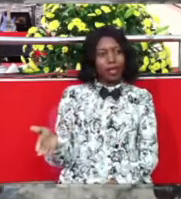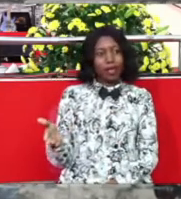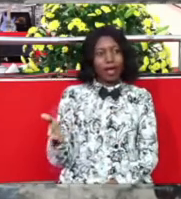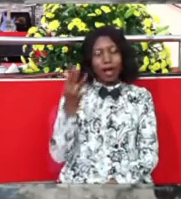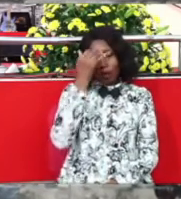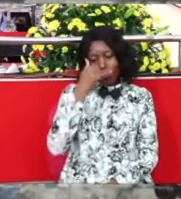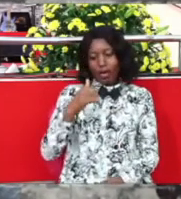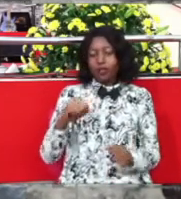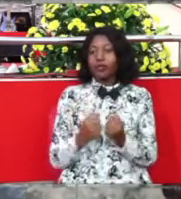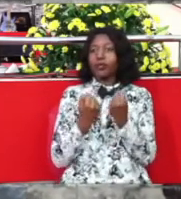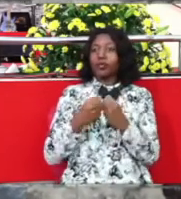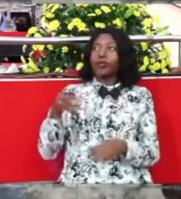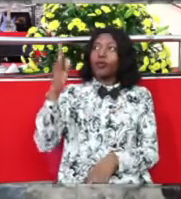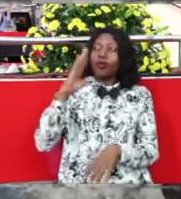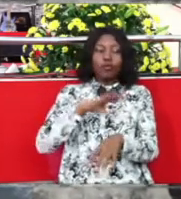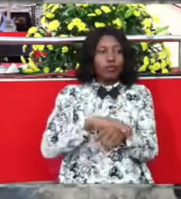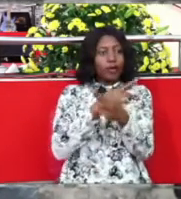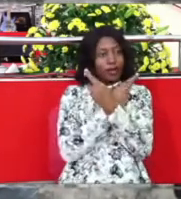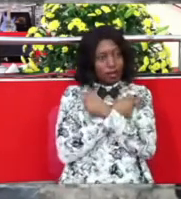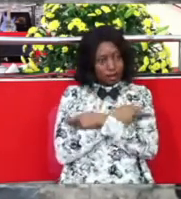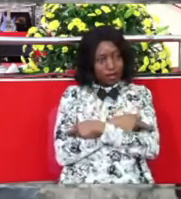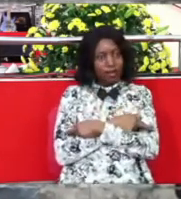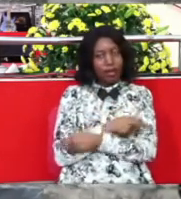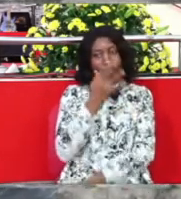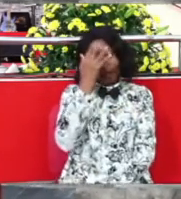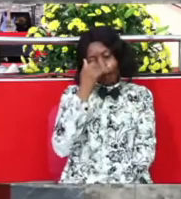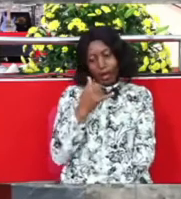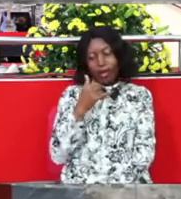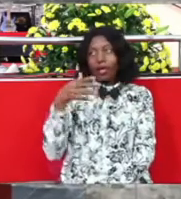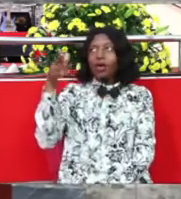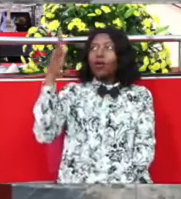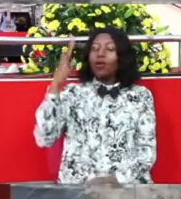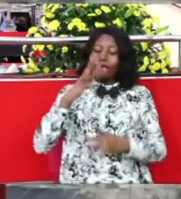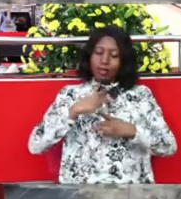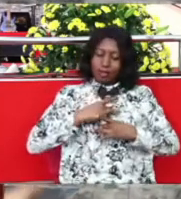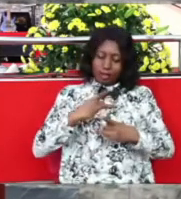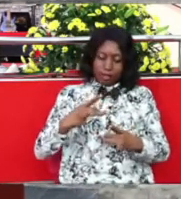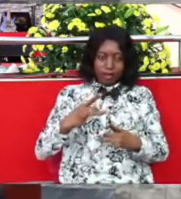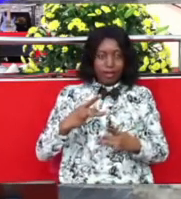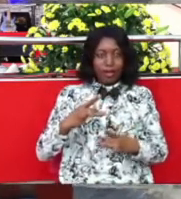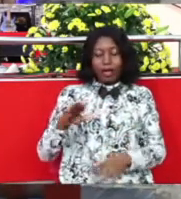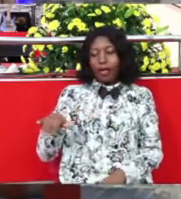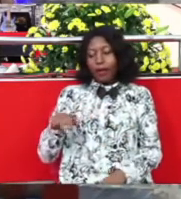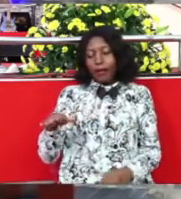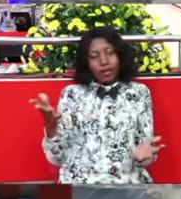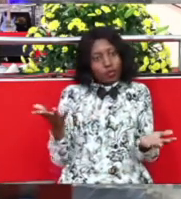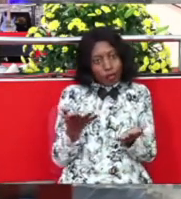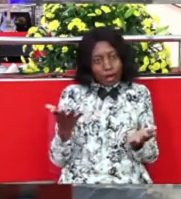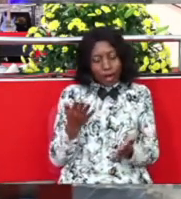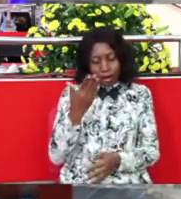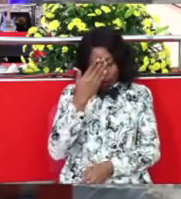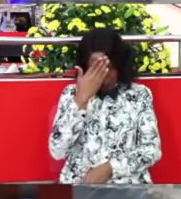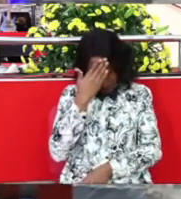rest. Hangepata utulivu. Why? Because he is interested in a place where there is humility. Anatafuta mahali ambapo